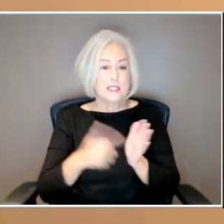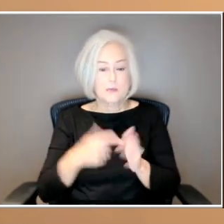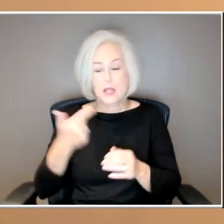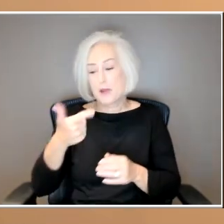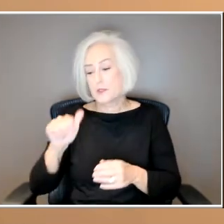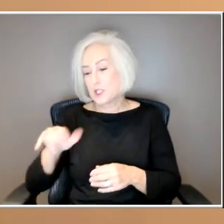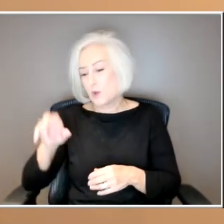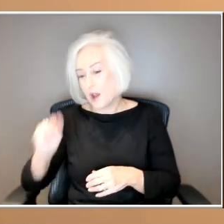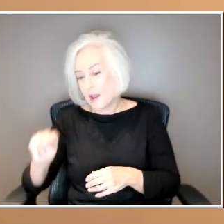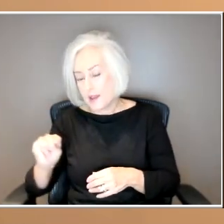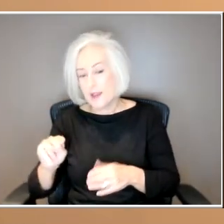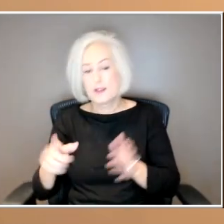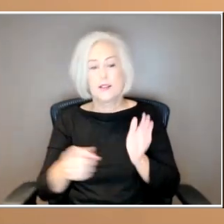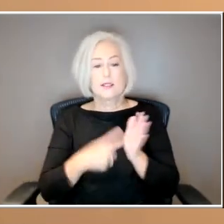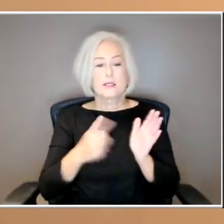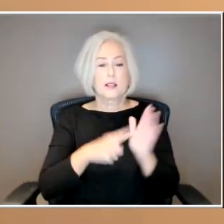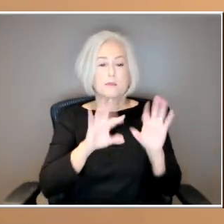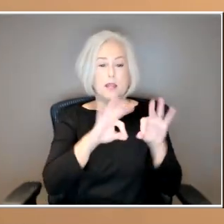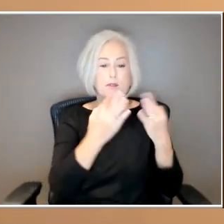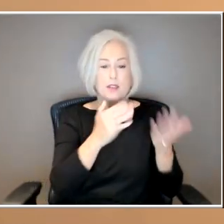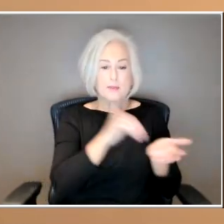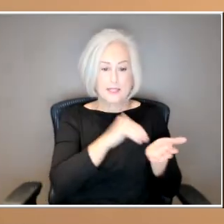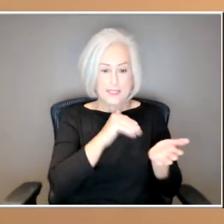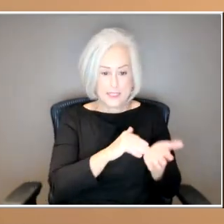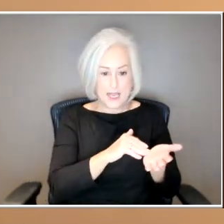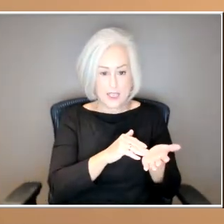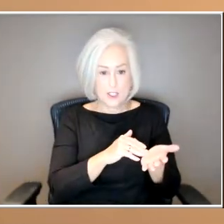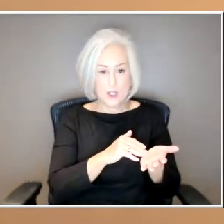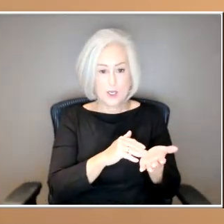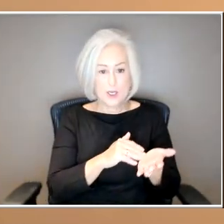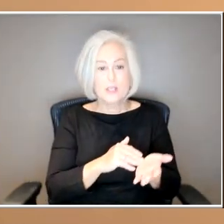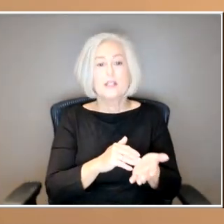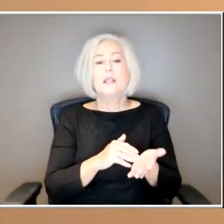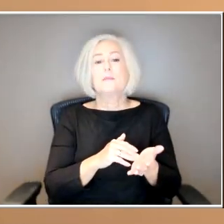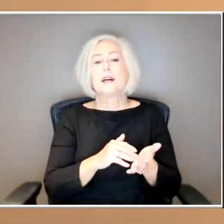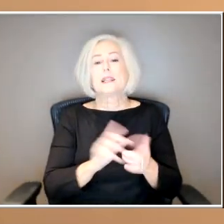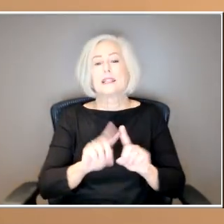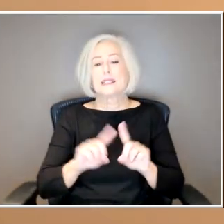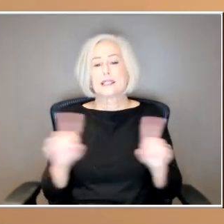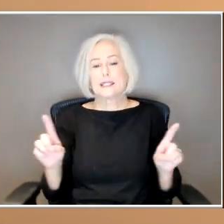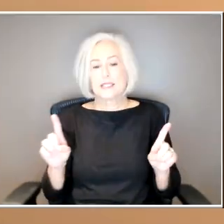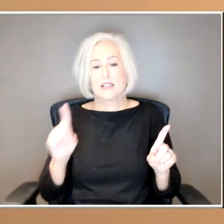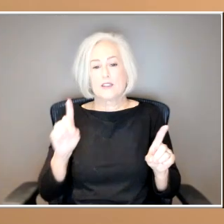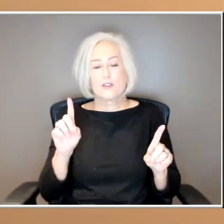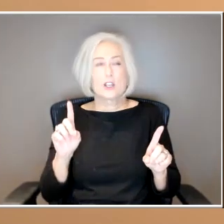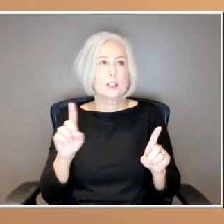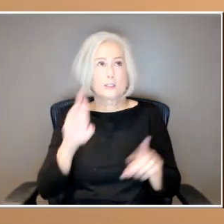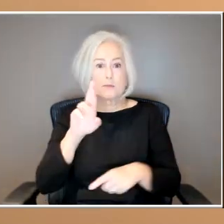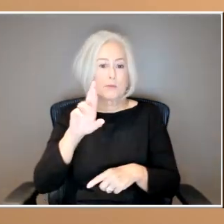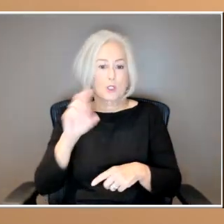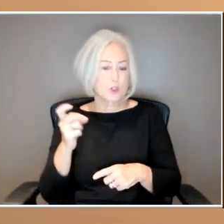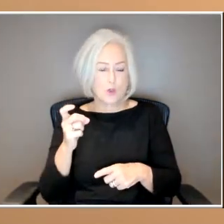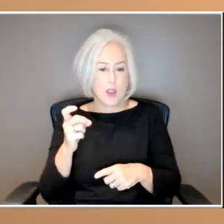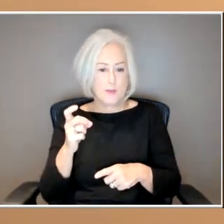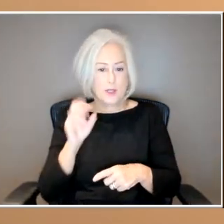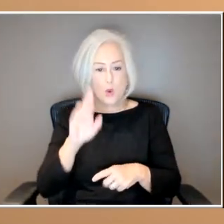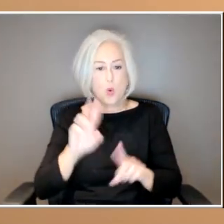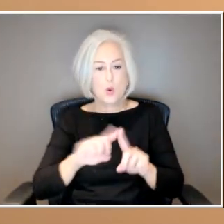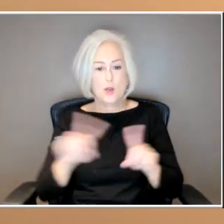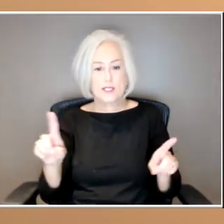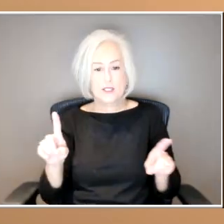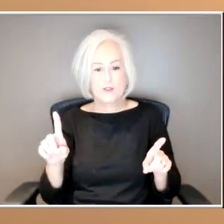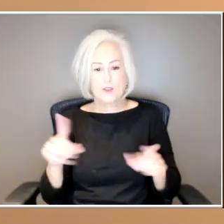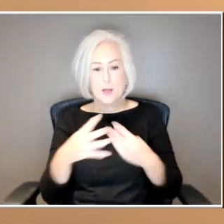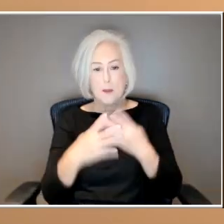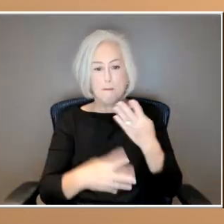physicians have the authority to order it, but it is a different prescribing authority than a typical, let's say, blood count or something like that. So it does have